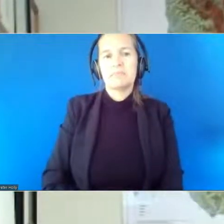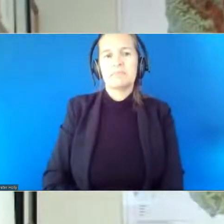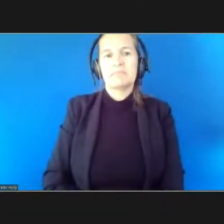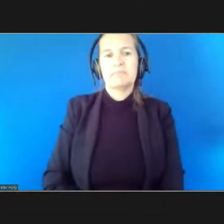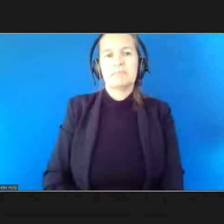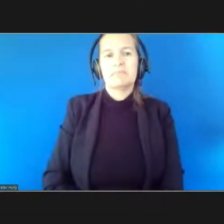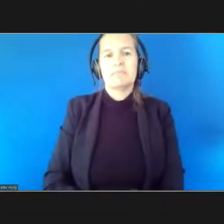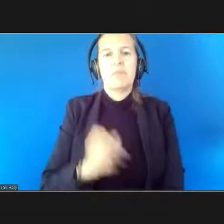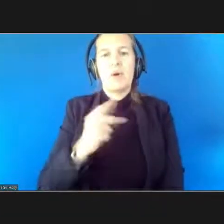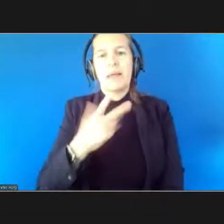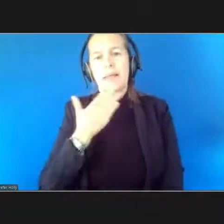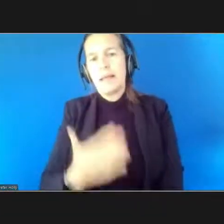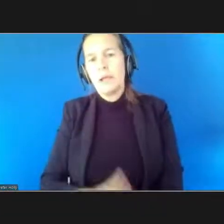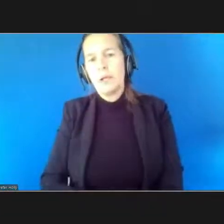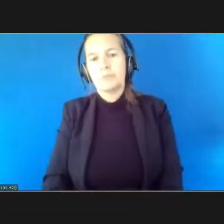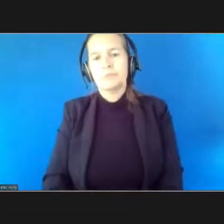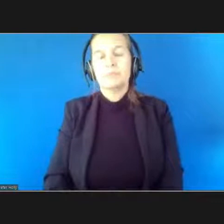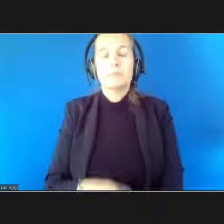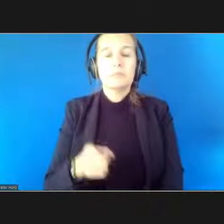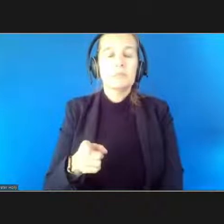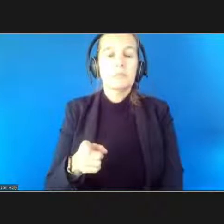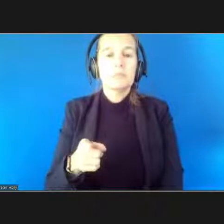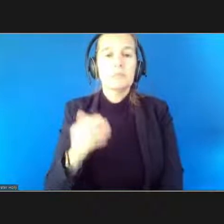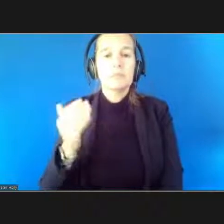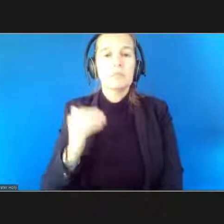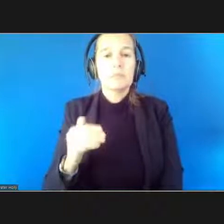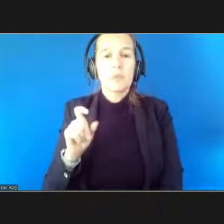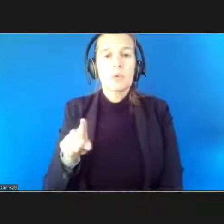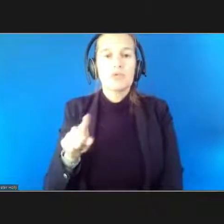Okay, thank you. My other question,